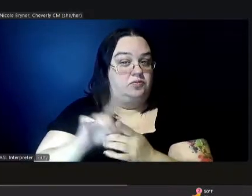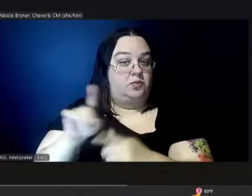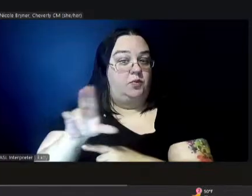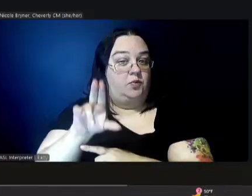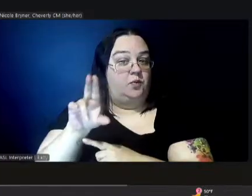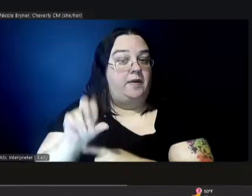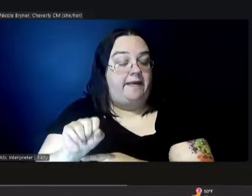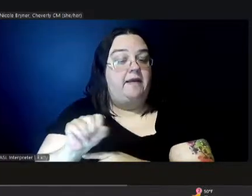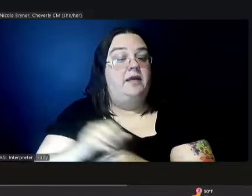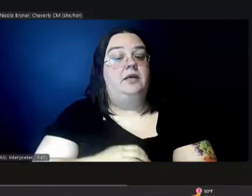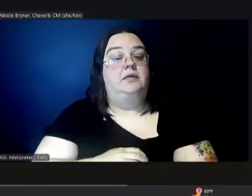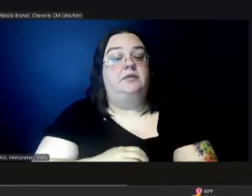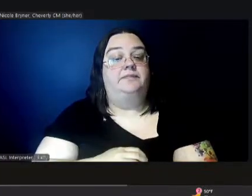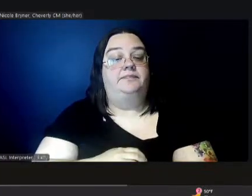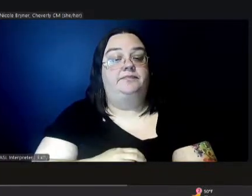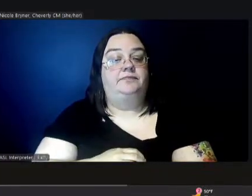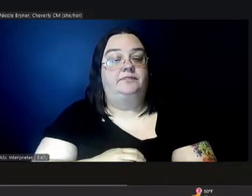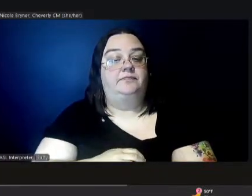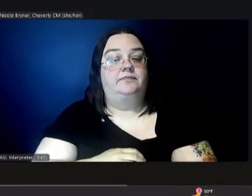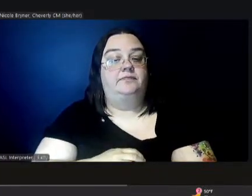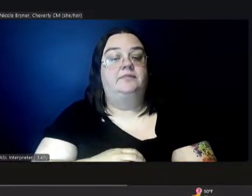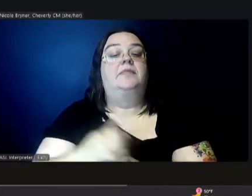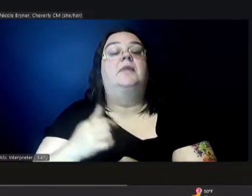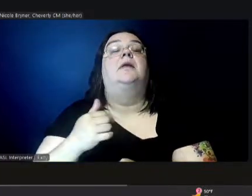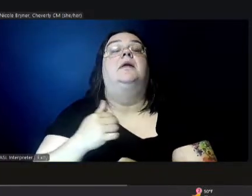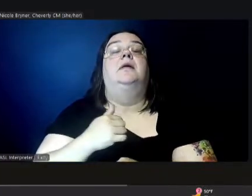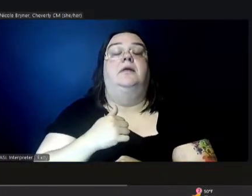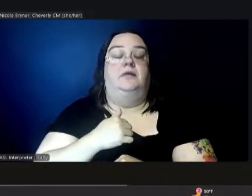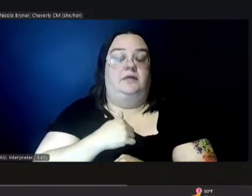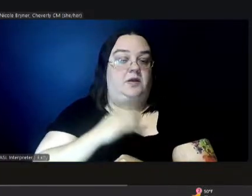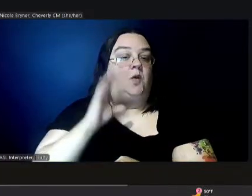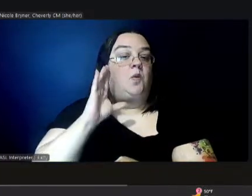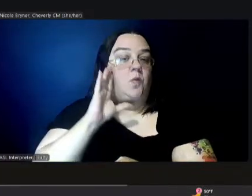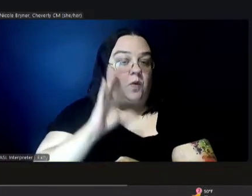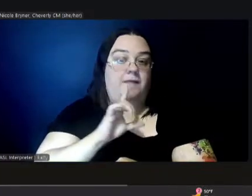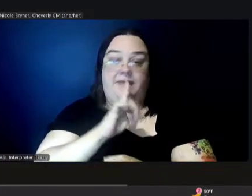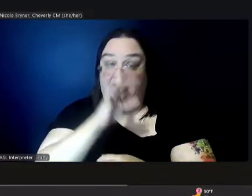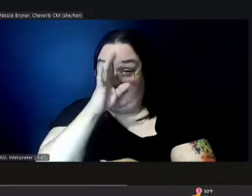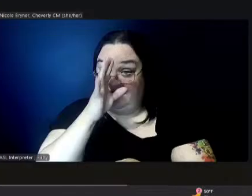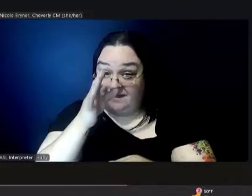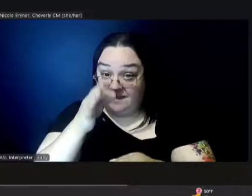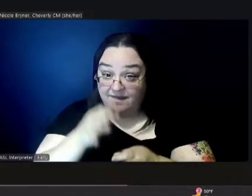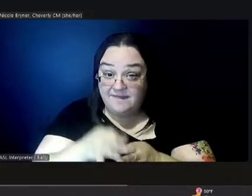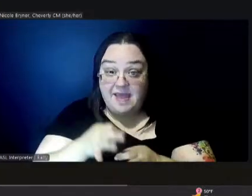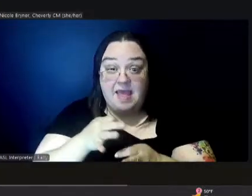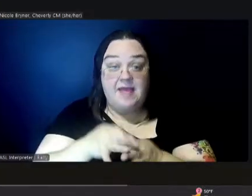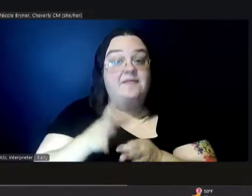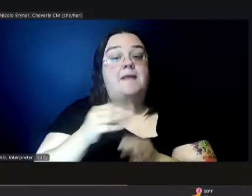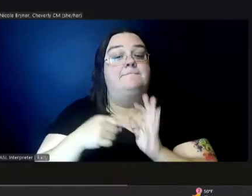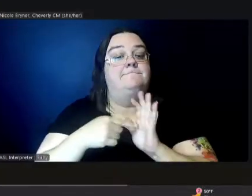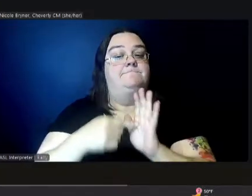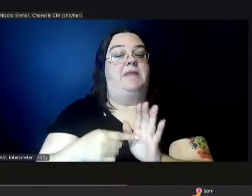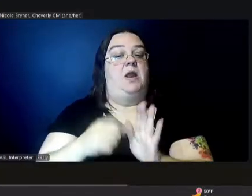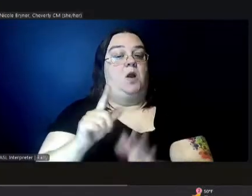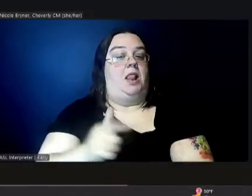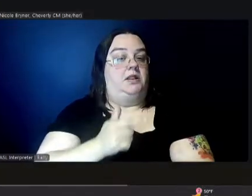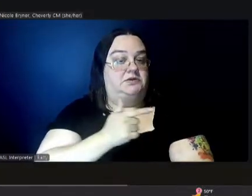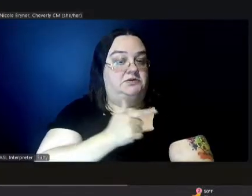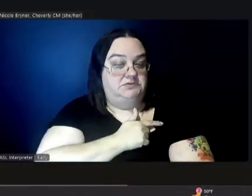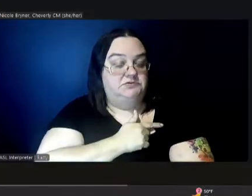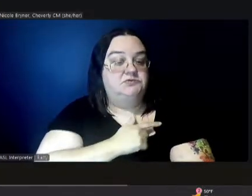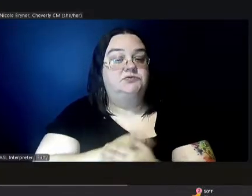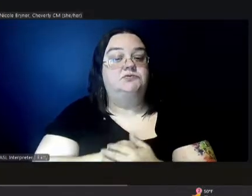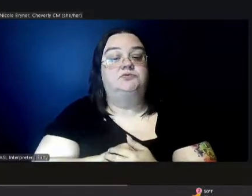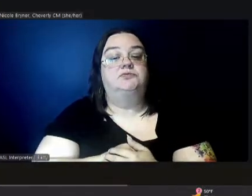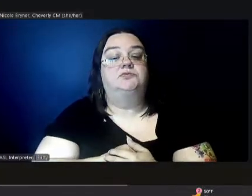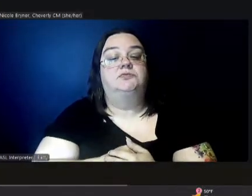will be faithful and bear allegiance I will be faithful and bear allegiance to the state of Maryland